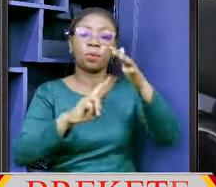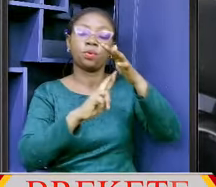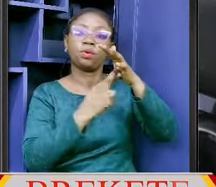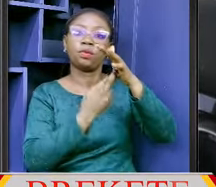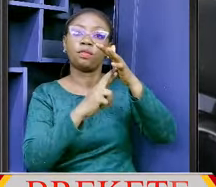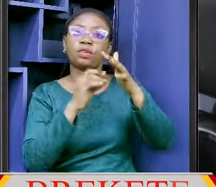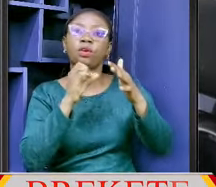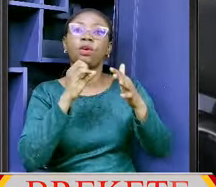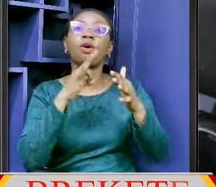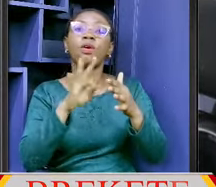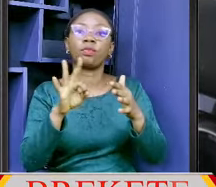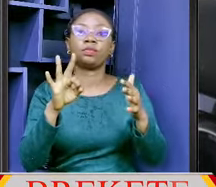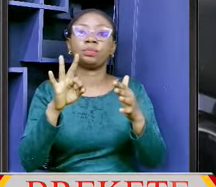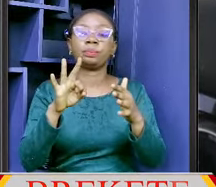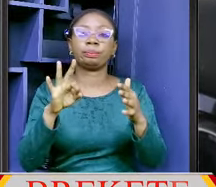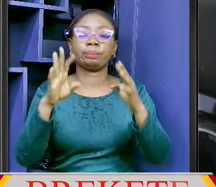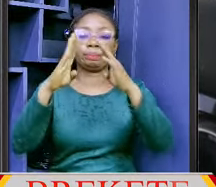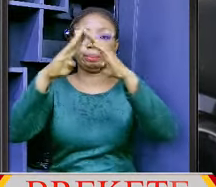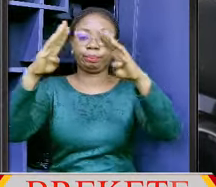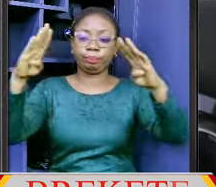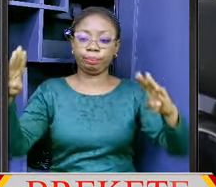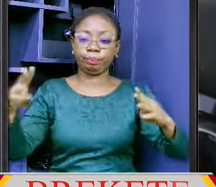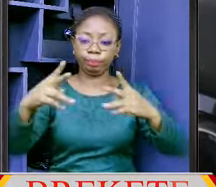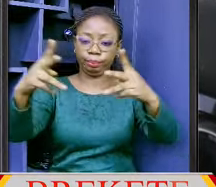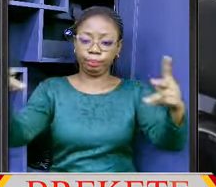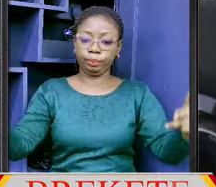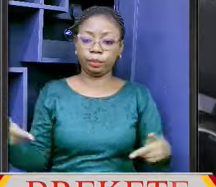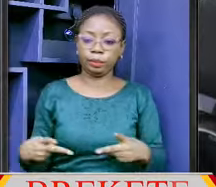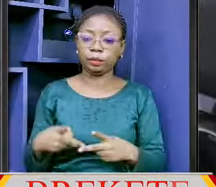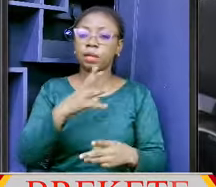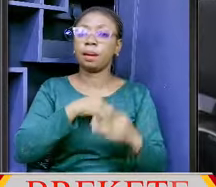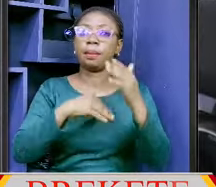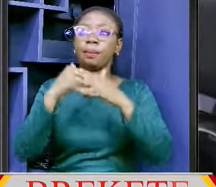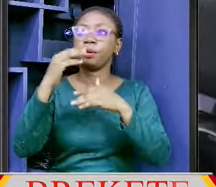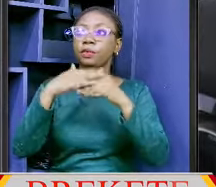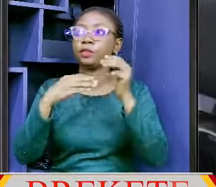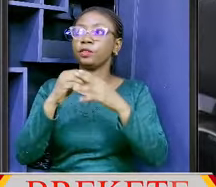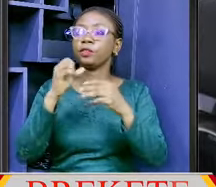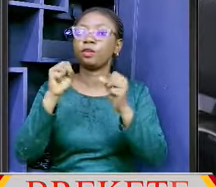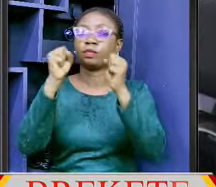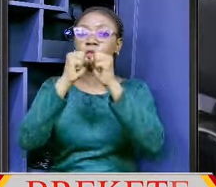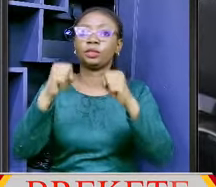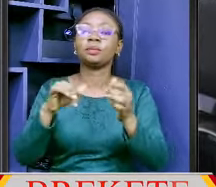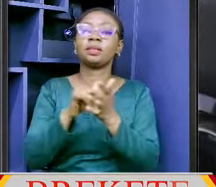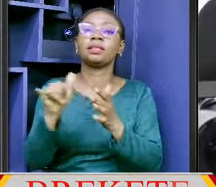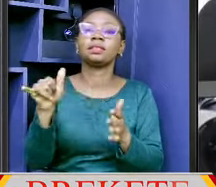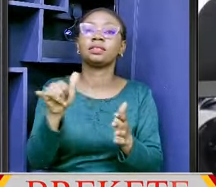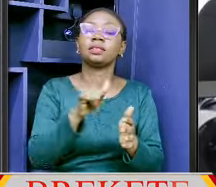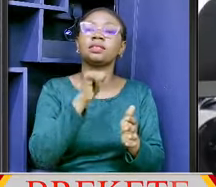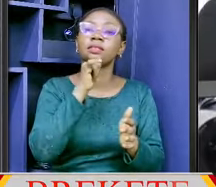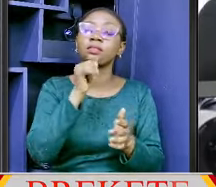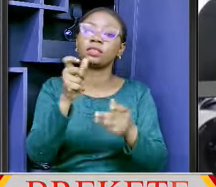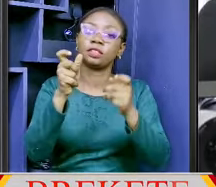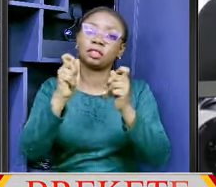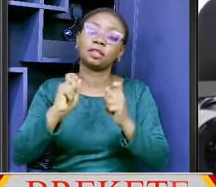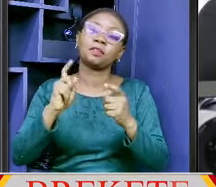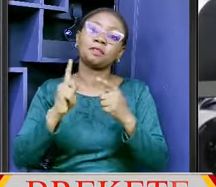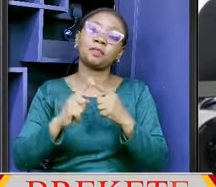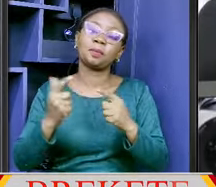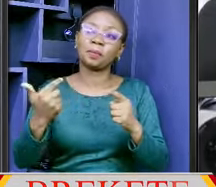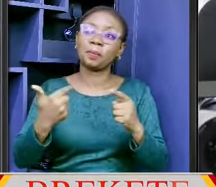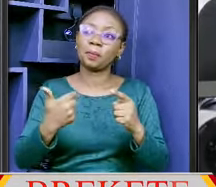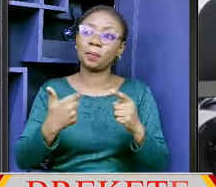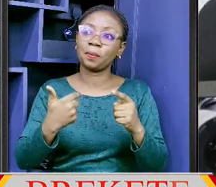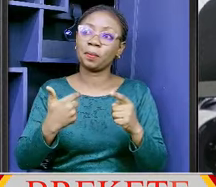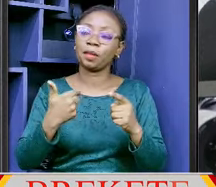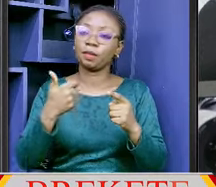the compound and building of the shop that they did not give to him. So all this is building of the